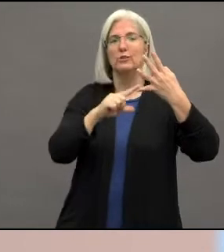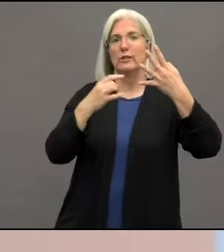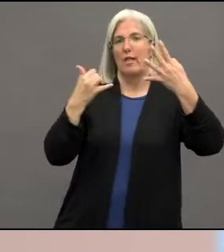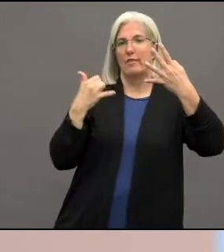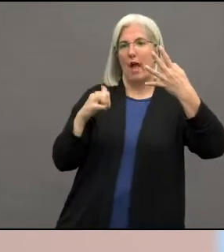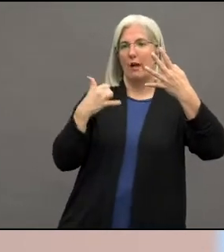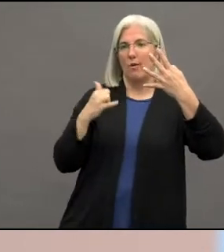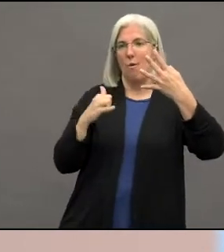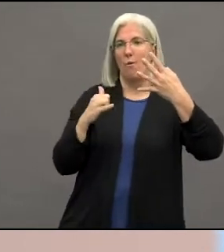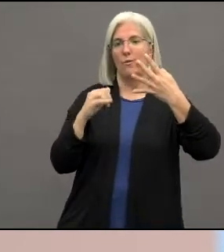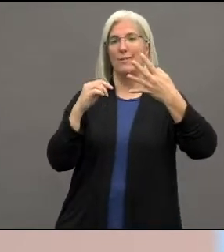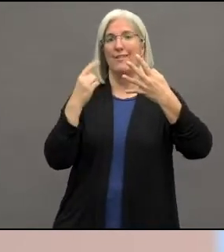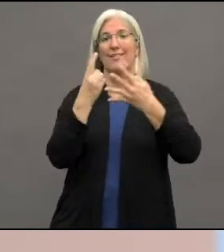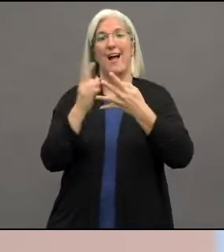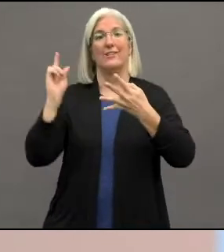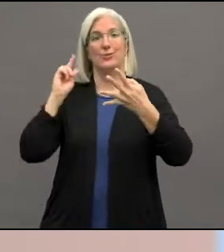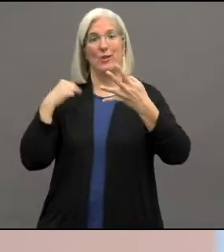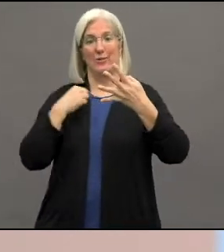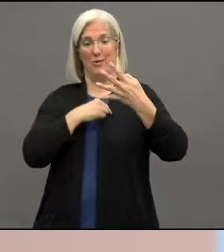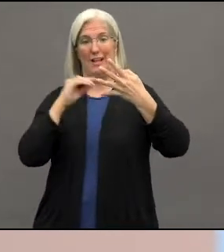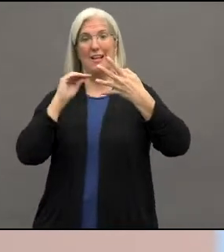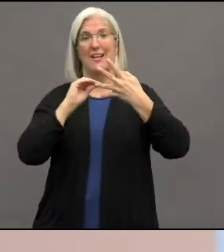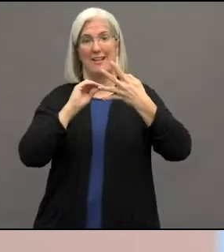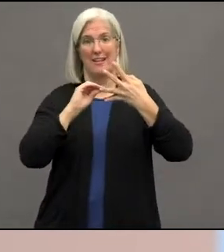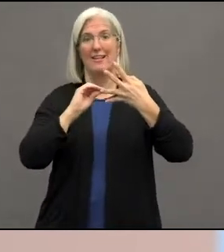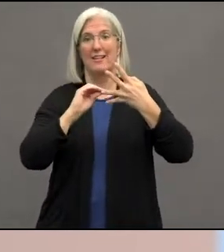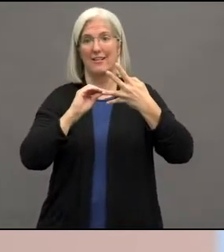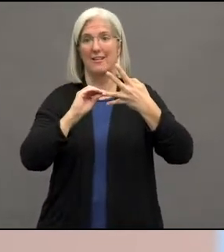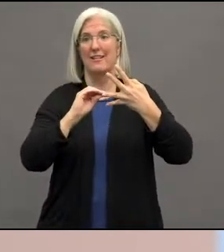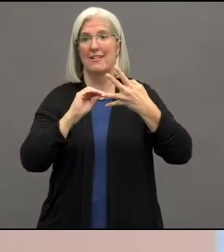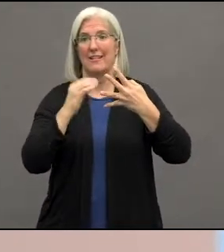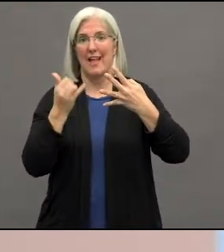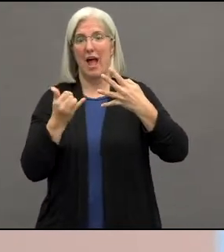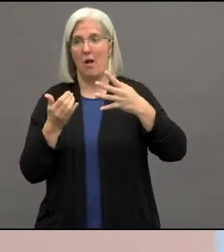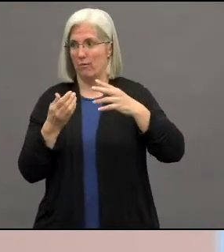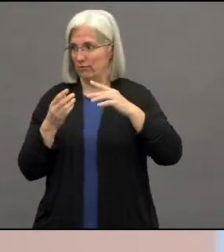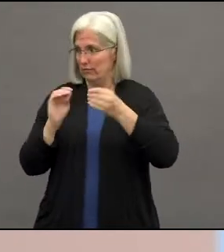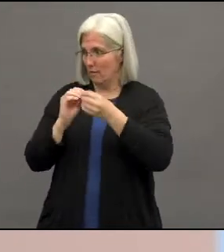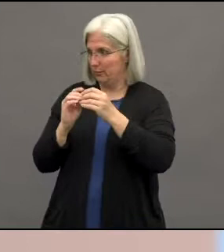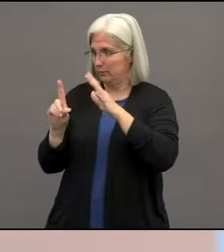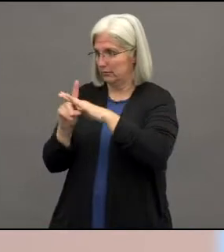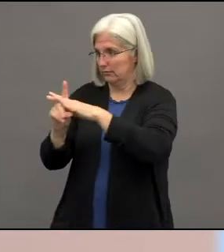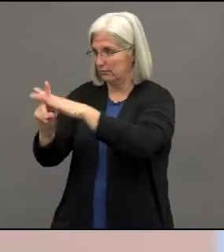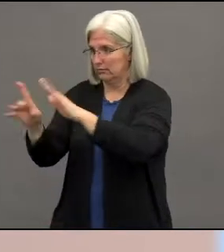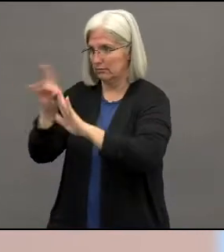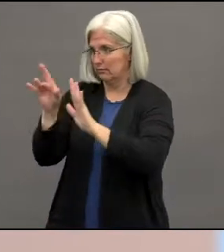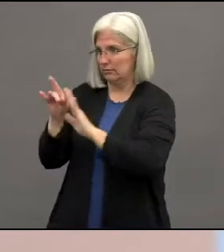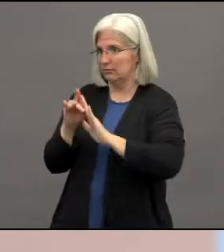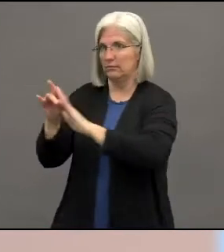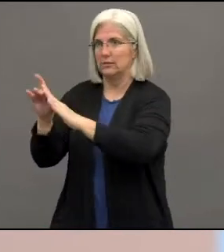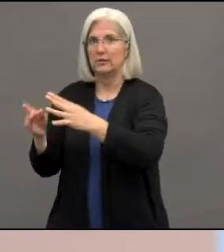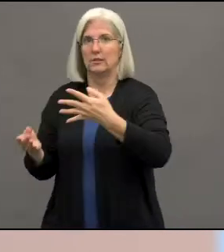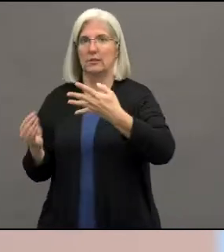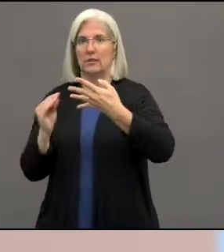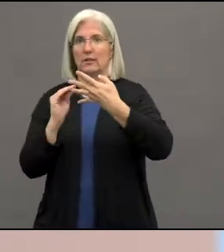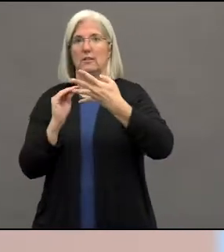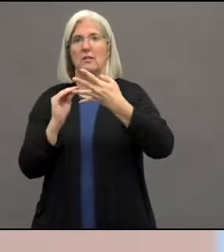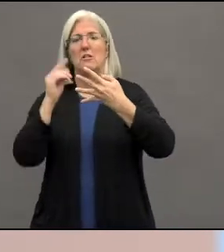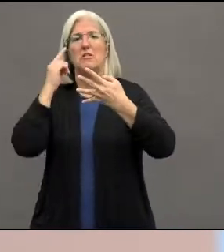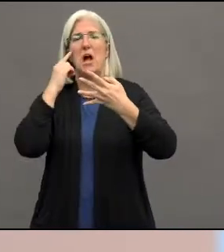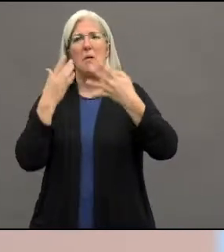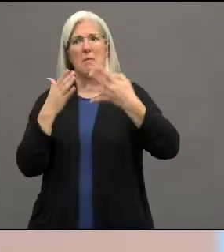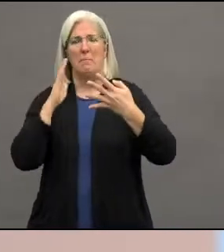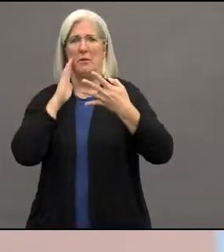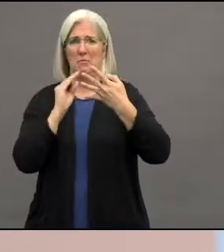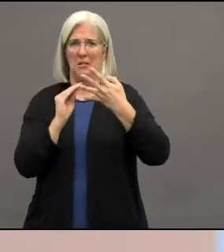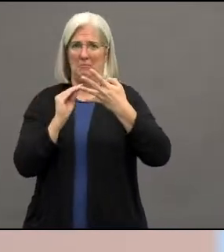orange, thinking that this week, due to the increase of cases, we were moving into the red. However, we have been moved by the state